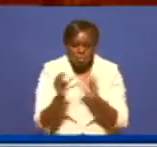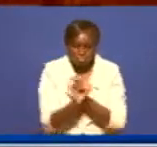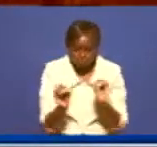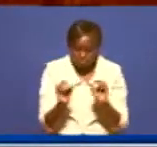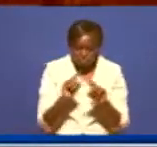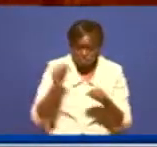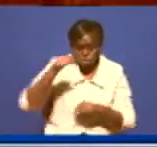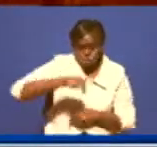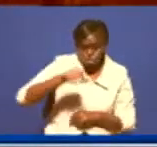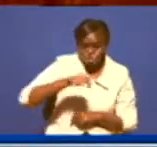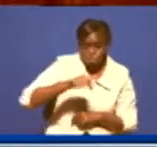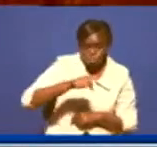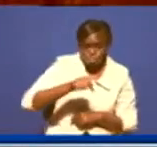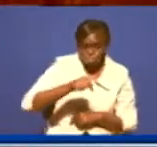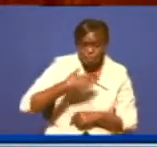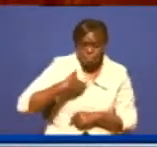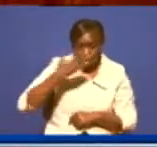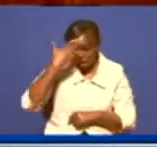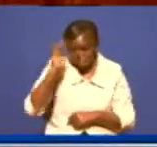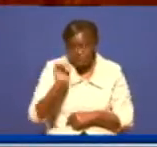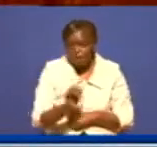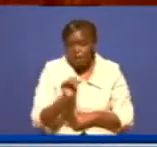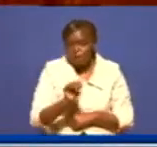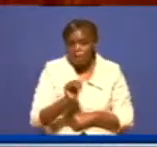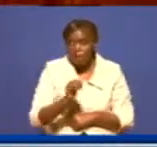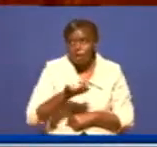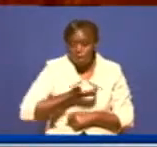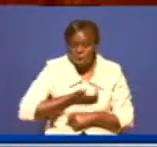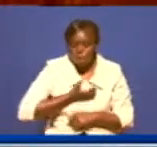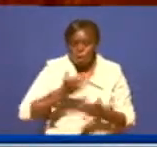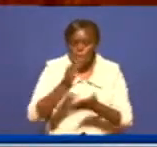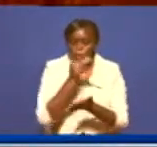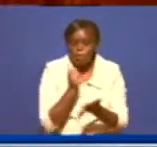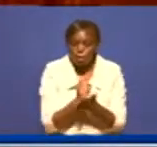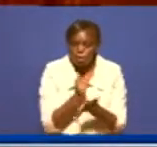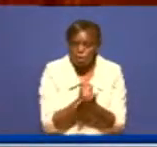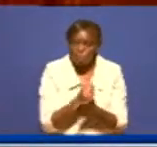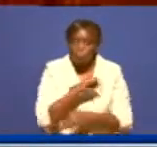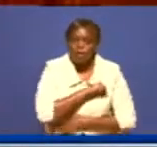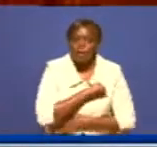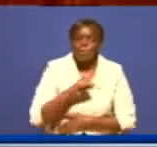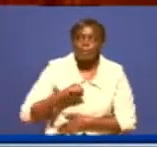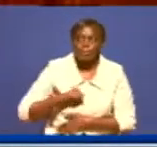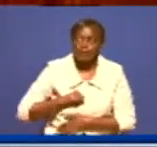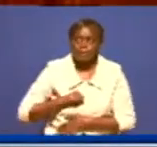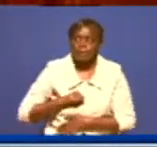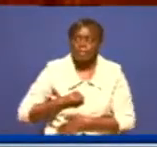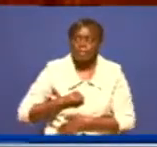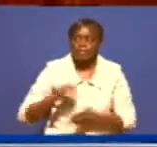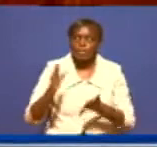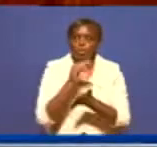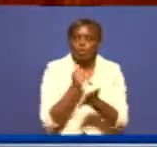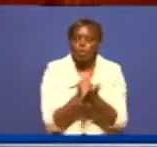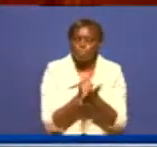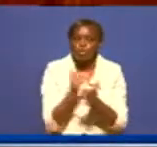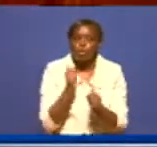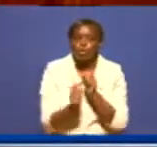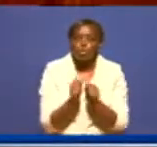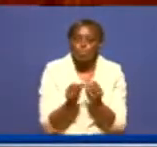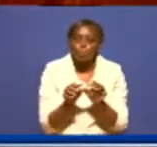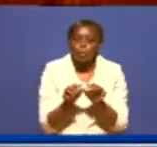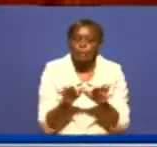today, I'm aware that even in our own offices, Senate offices, which are spread across the